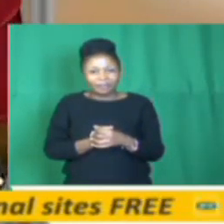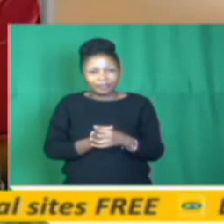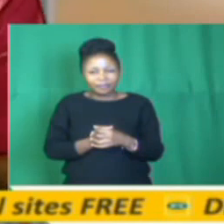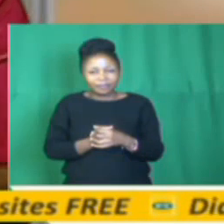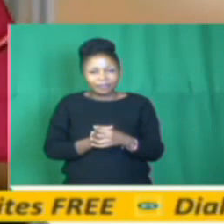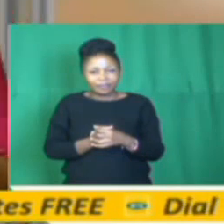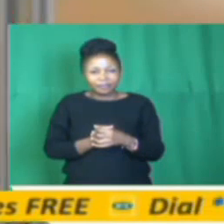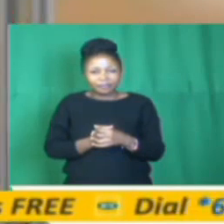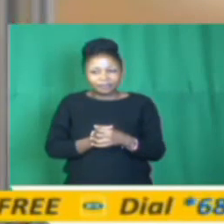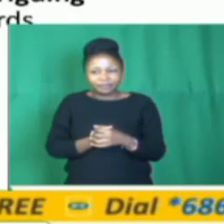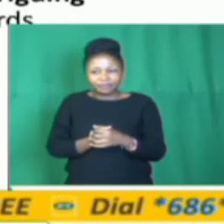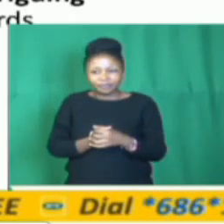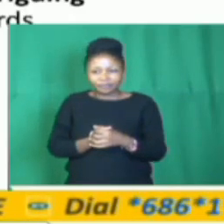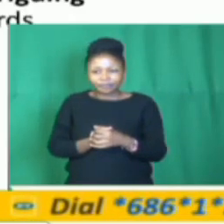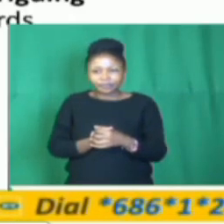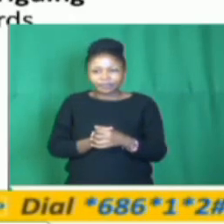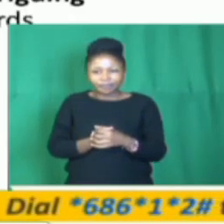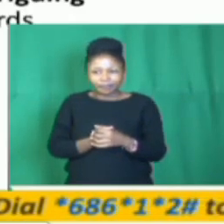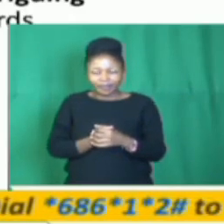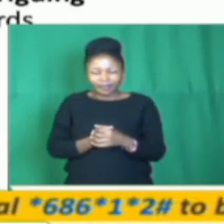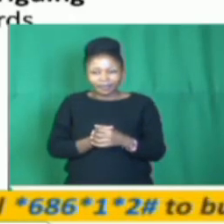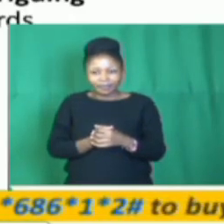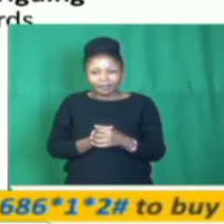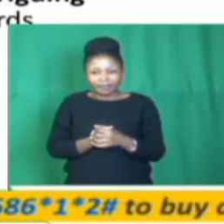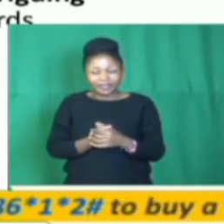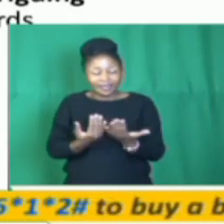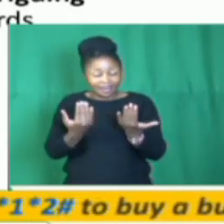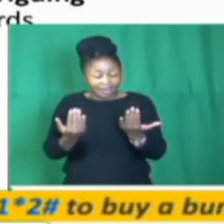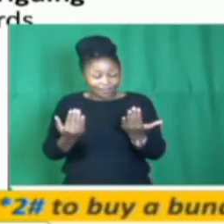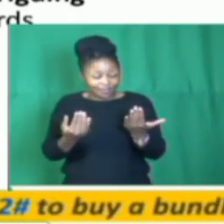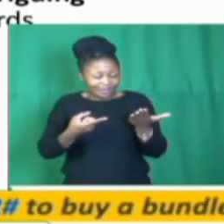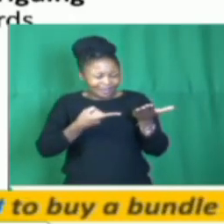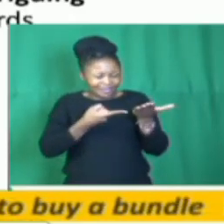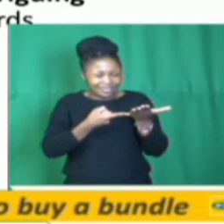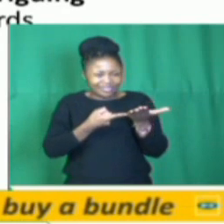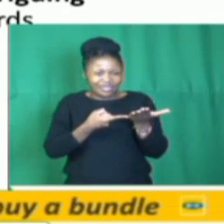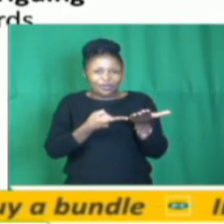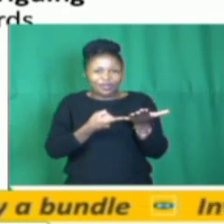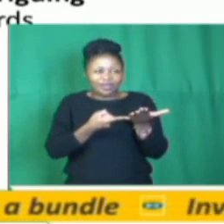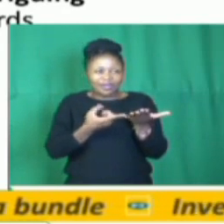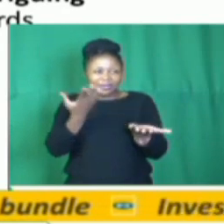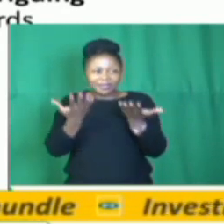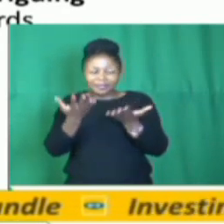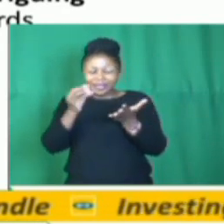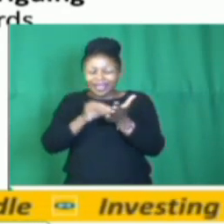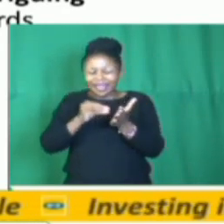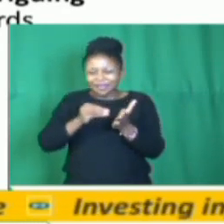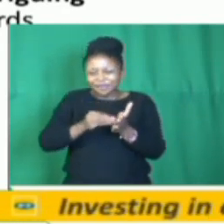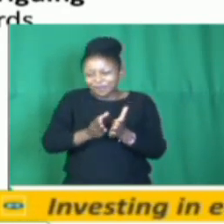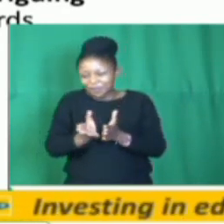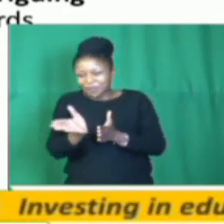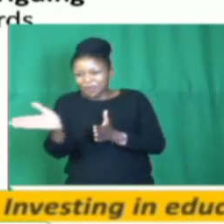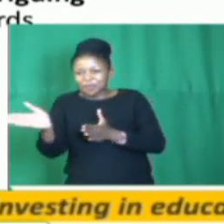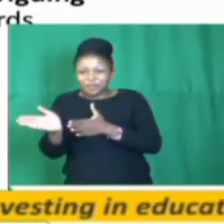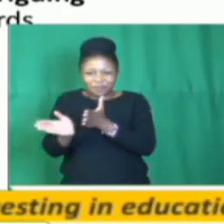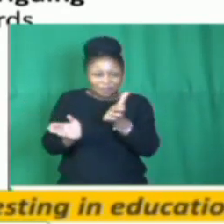A street is a city or a town. A street in a city or town is always